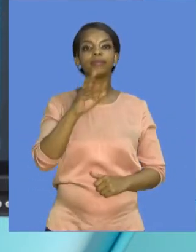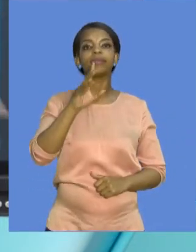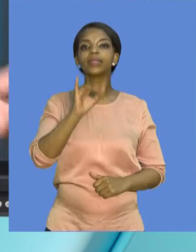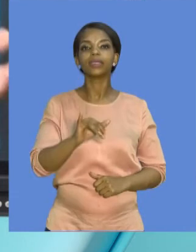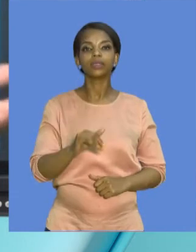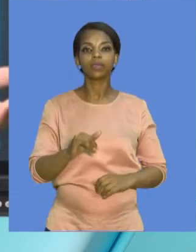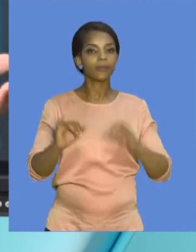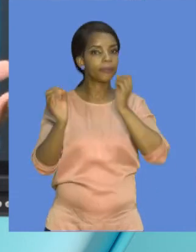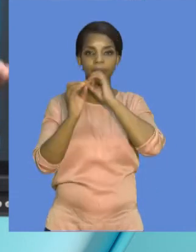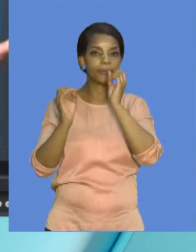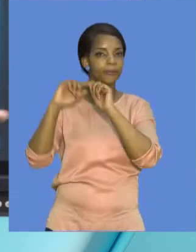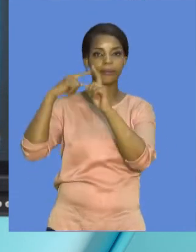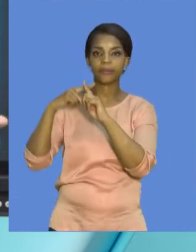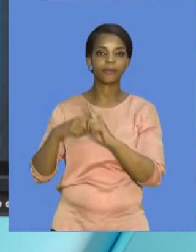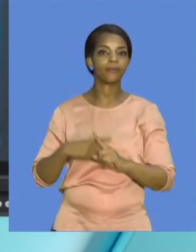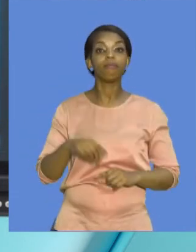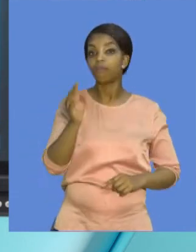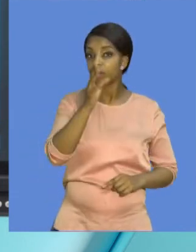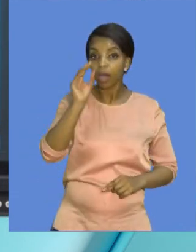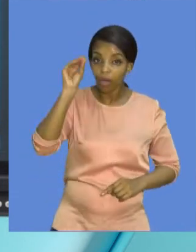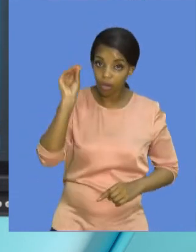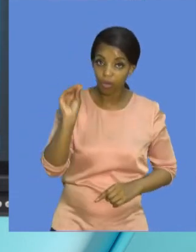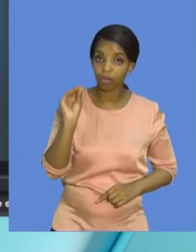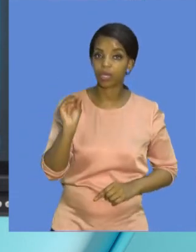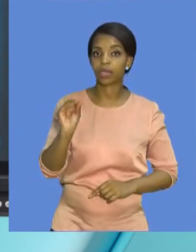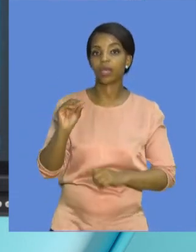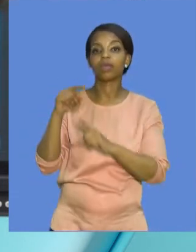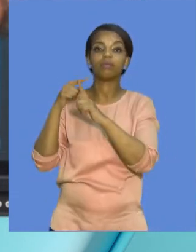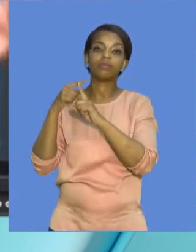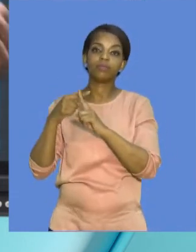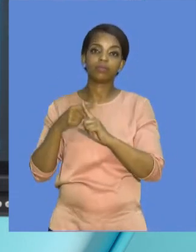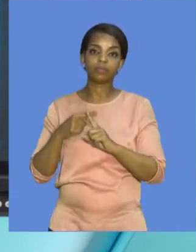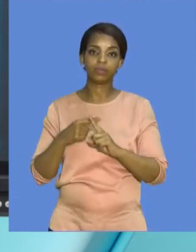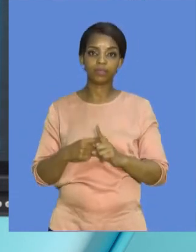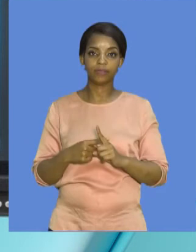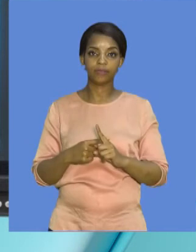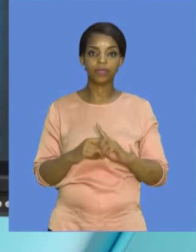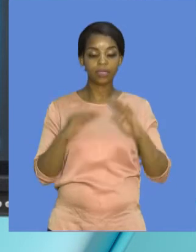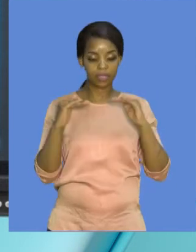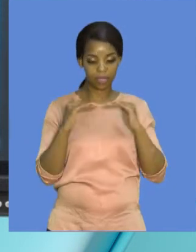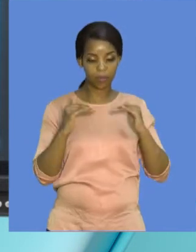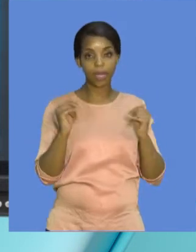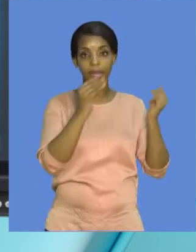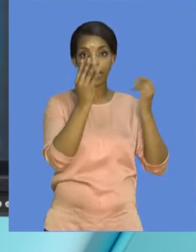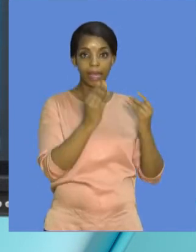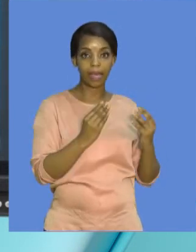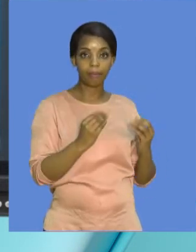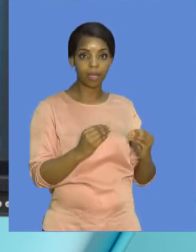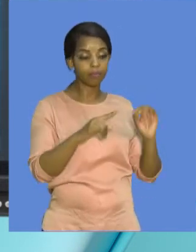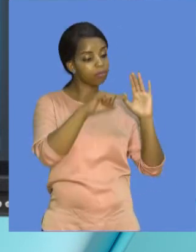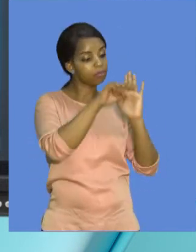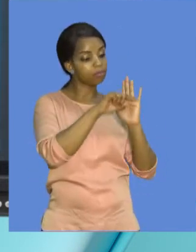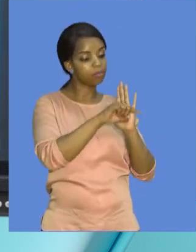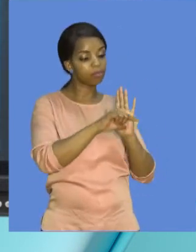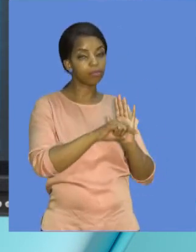it doesn't have any charges? Definitely not. It says the number of positive charges equals the number of negative charges.